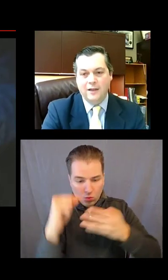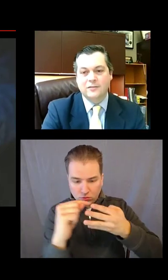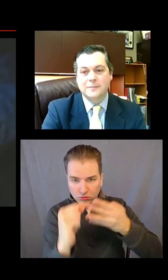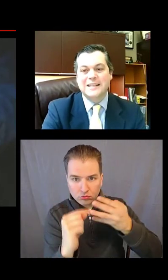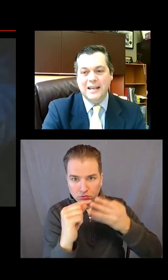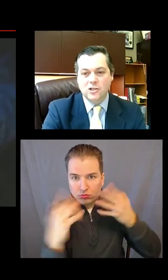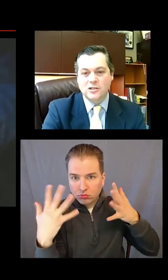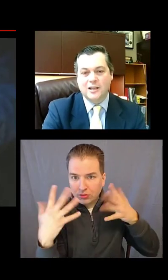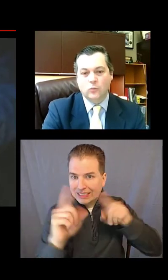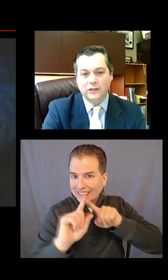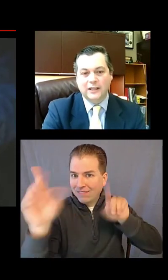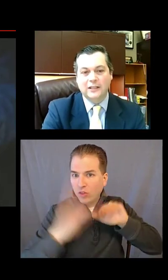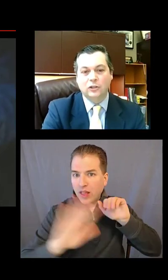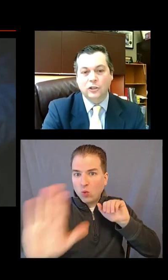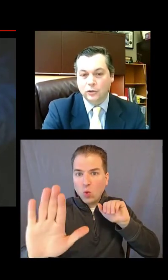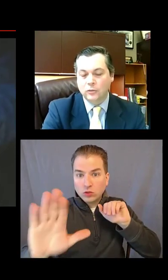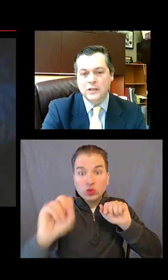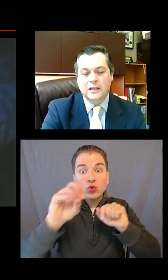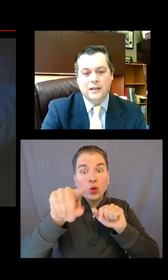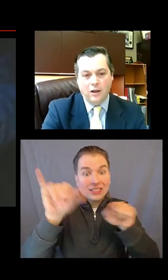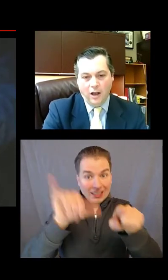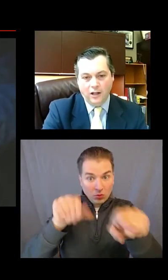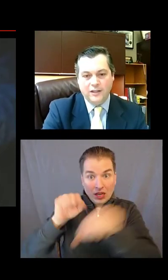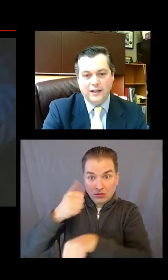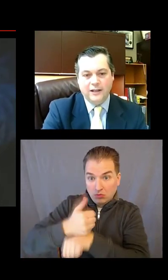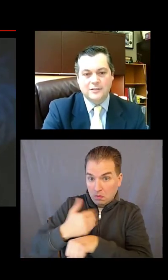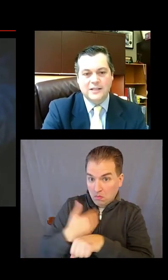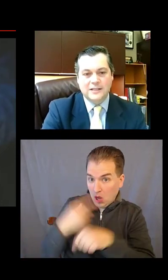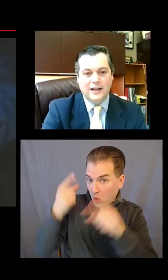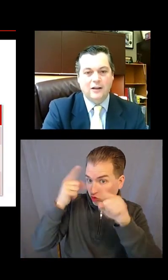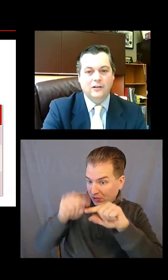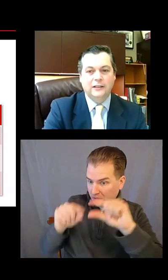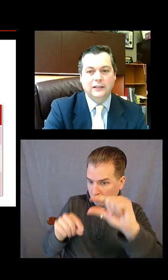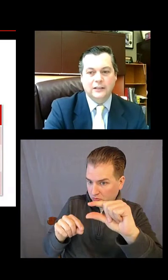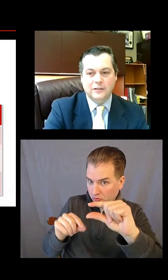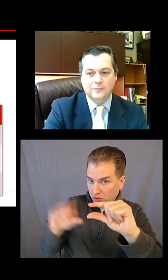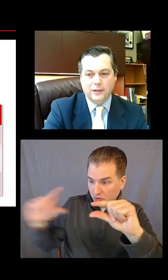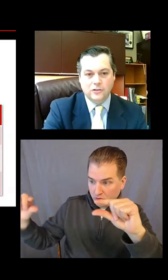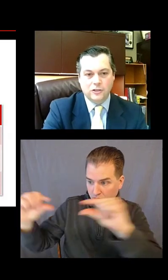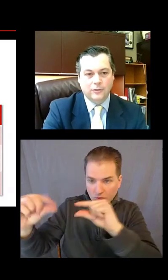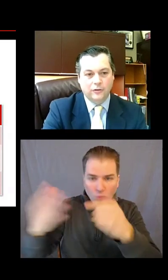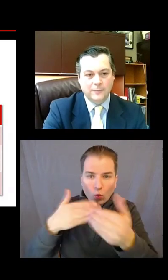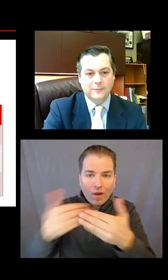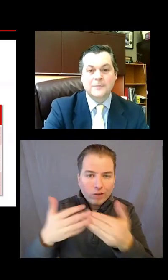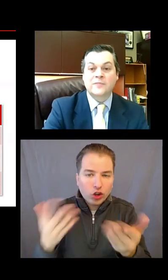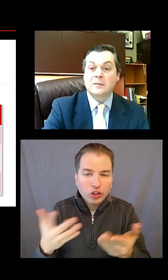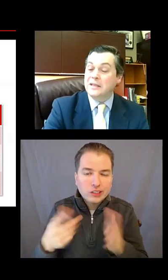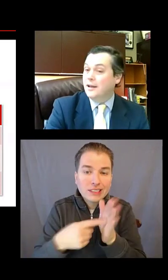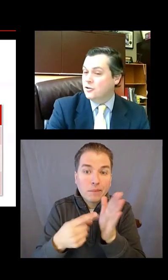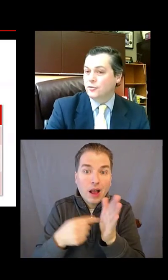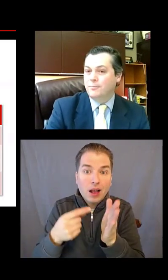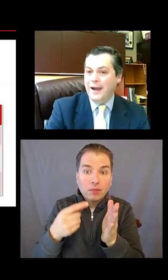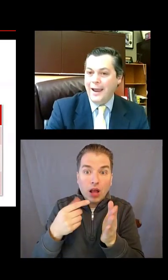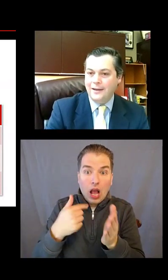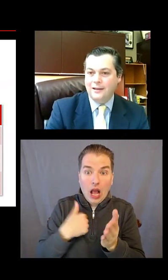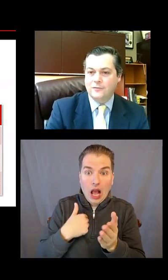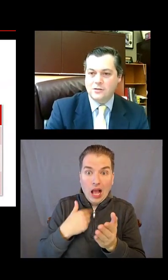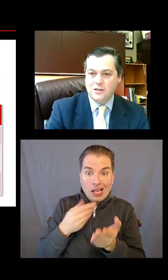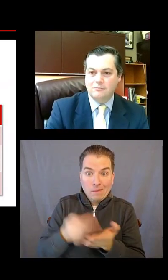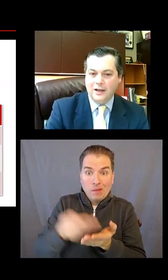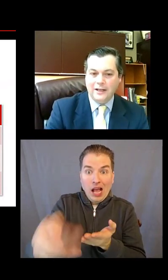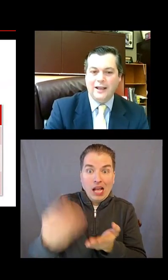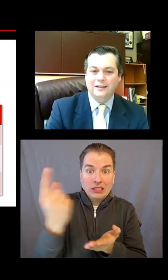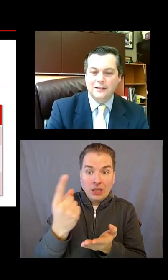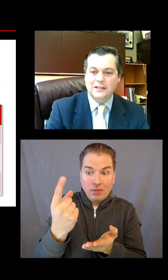to have limitations on what they can do. All of that has to be set out in the limited partnership agreement. Because you're buying